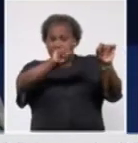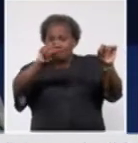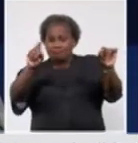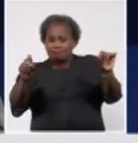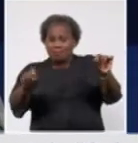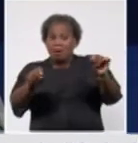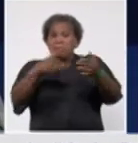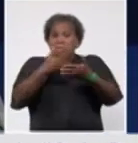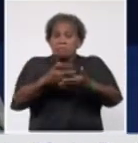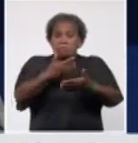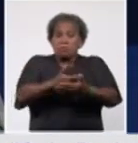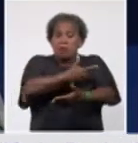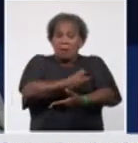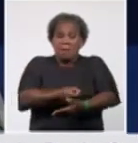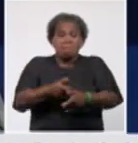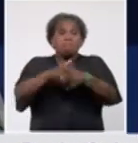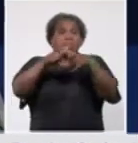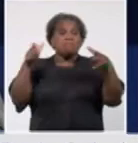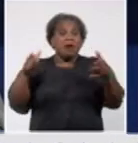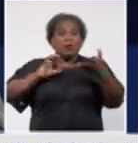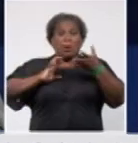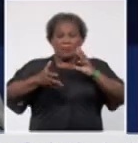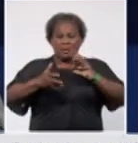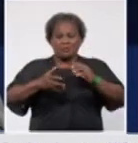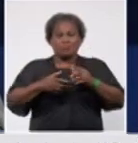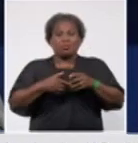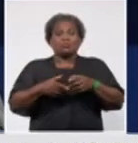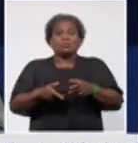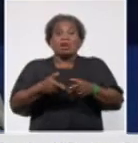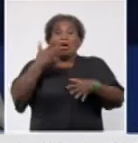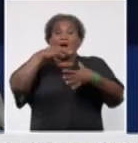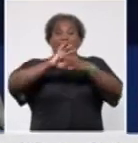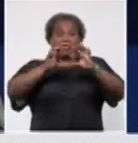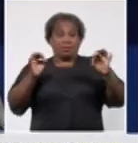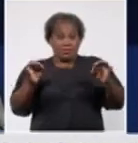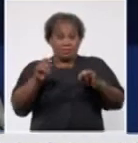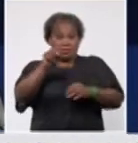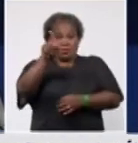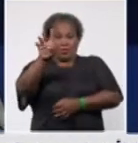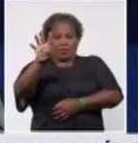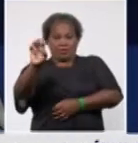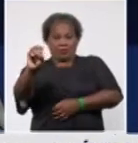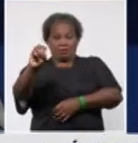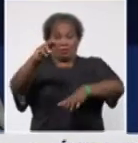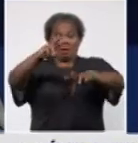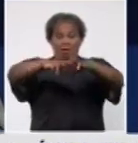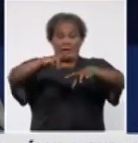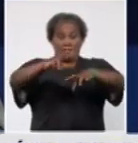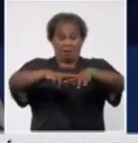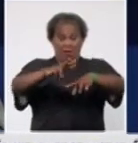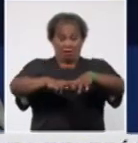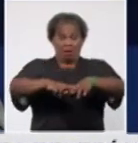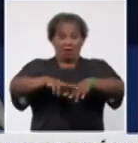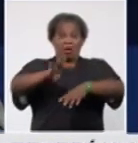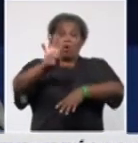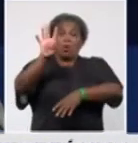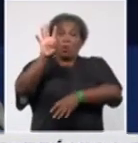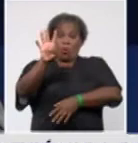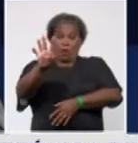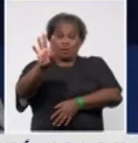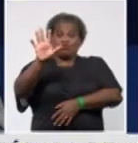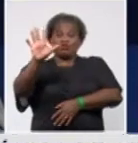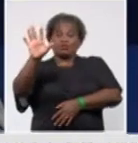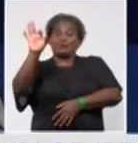4,298 people, or 1.01% of all cases, have tested positive for the virus. As